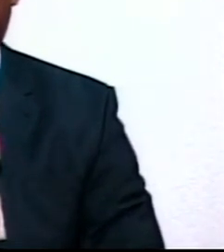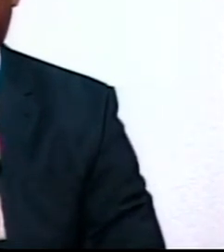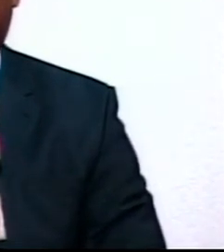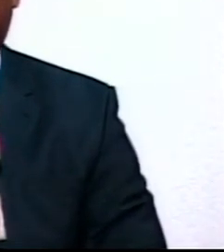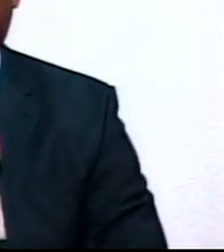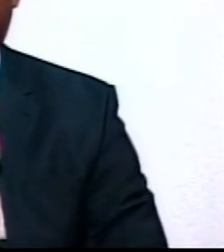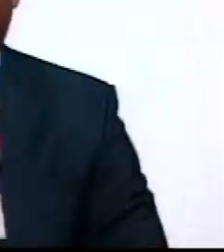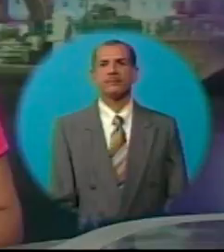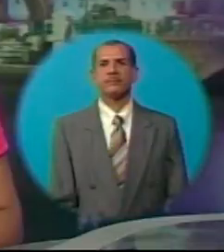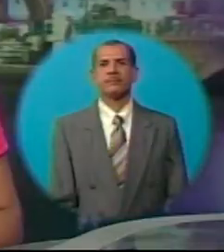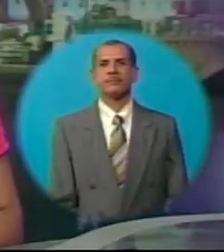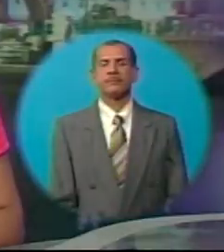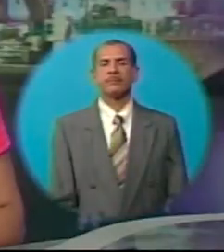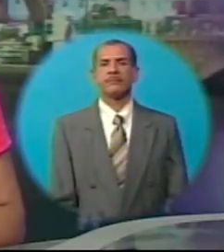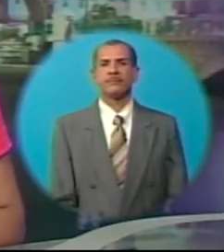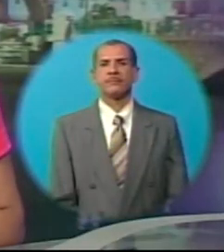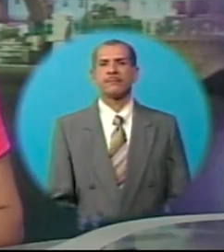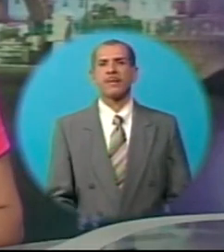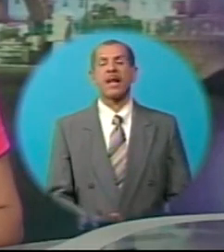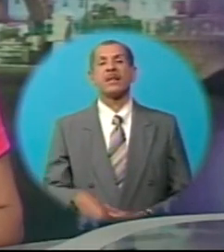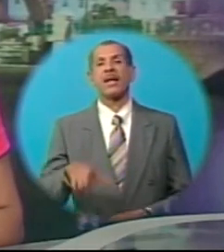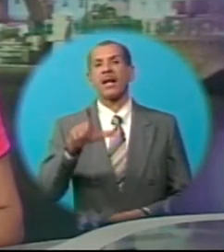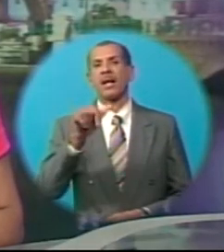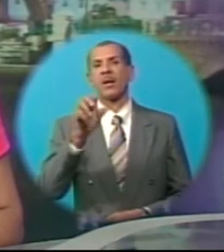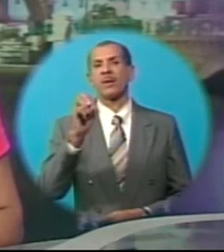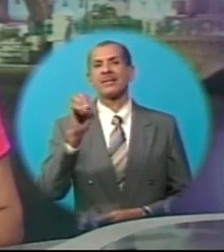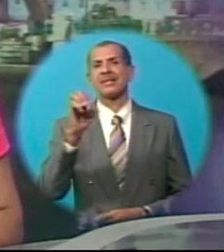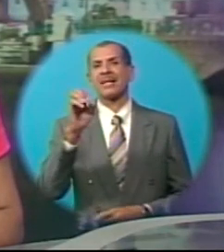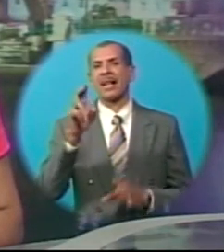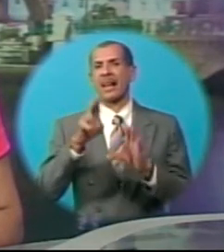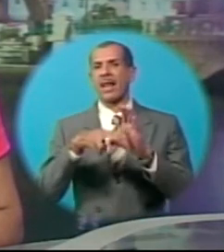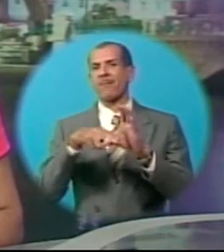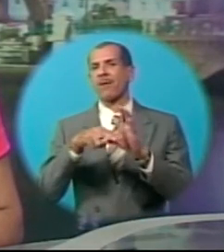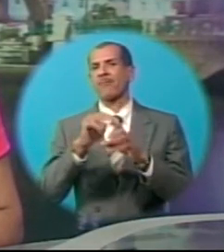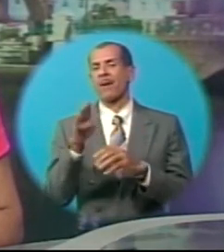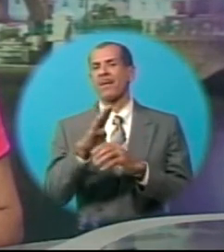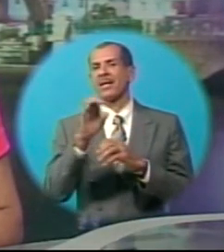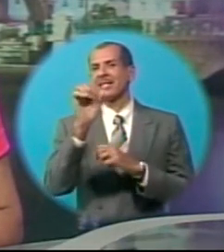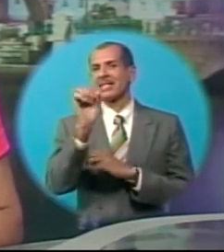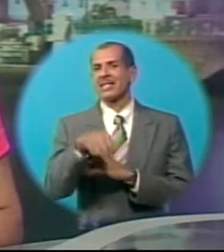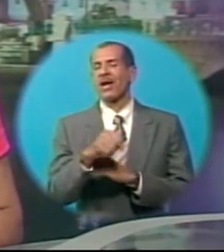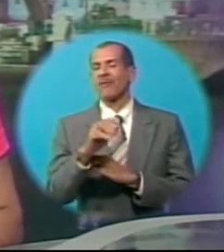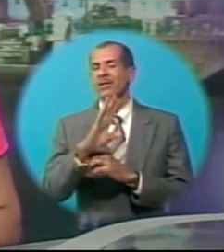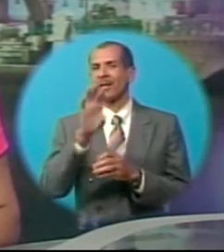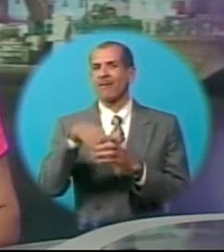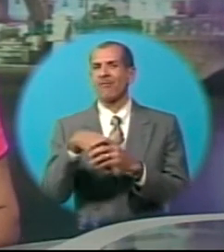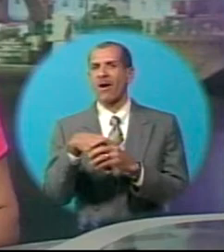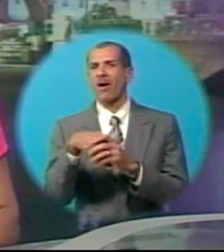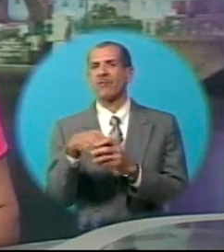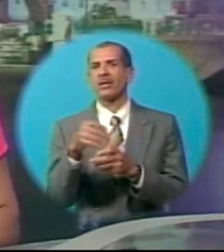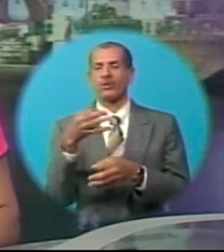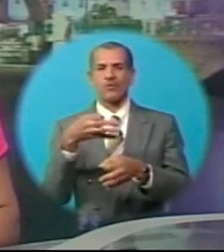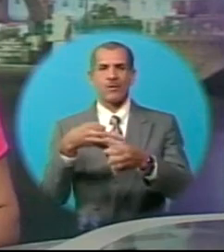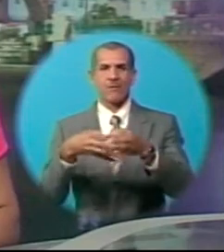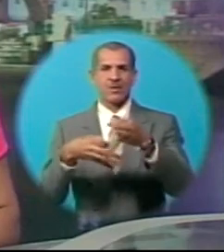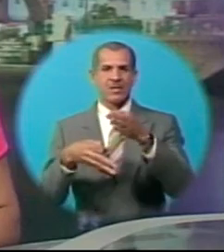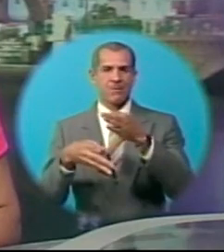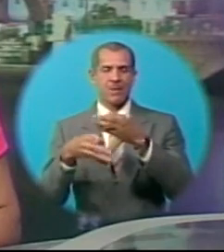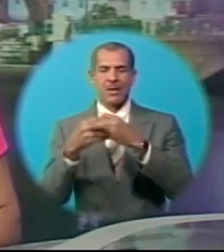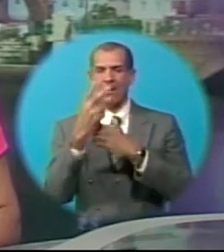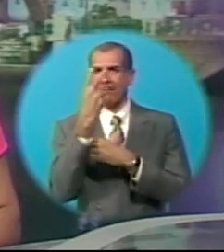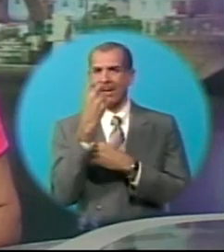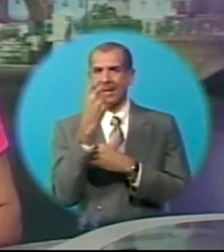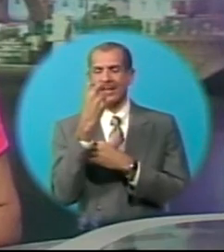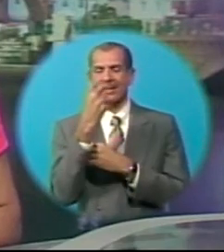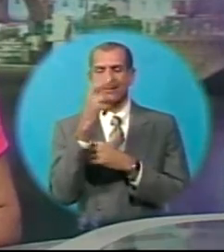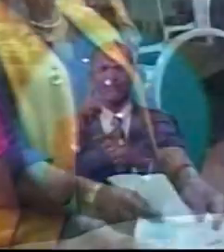communities. The Lions Club of Barbados South is playing a part in the fight to end reversible blindness and visual